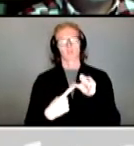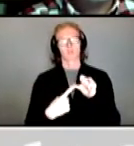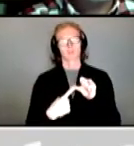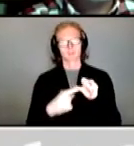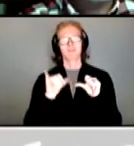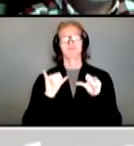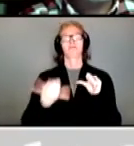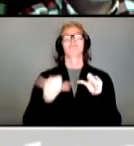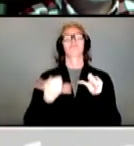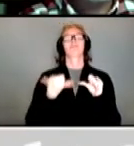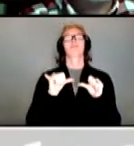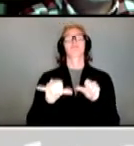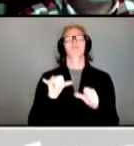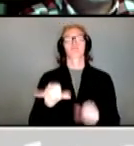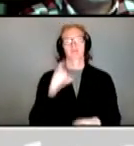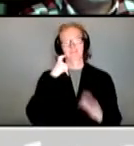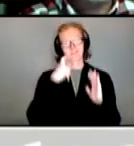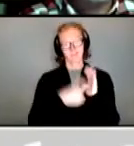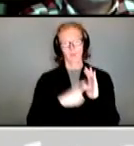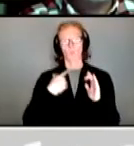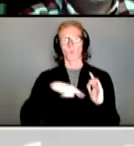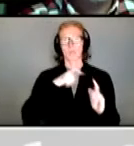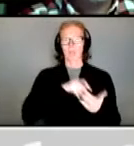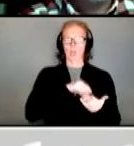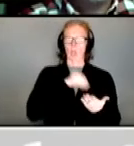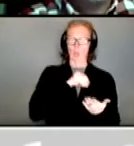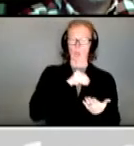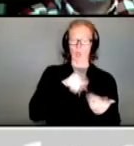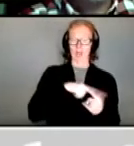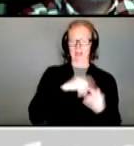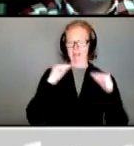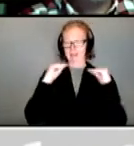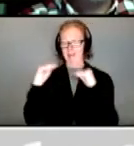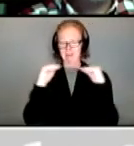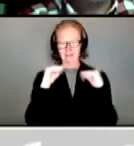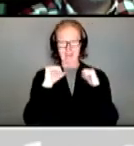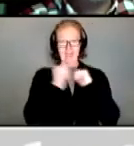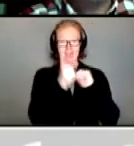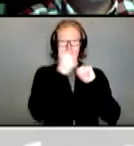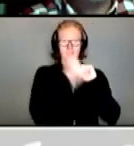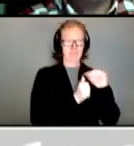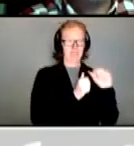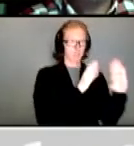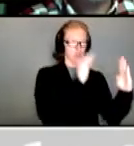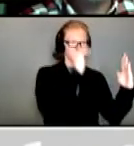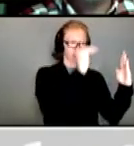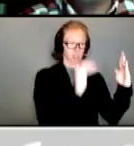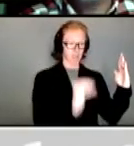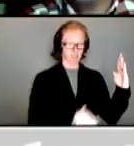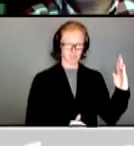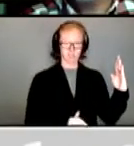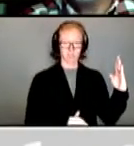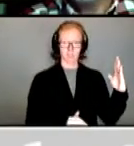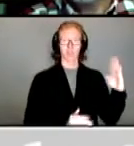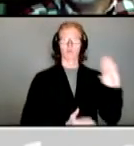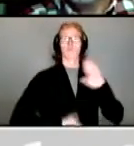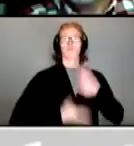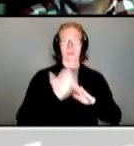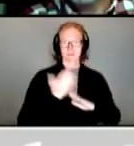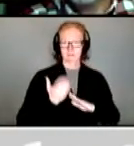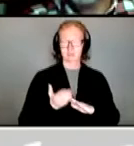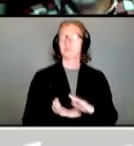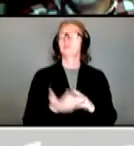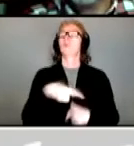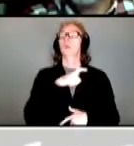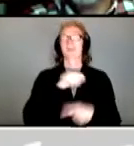to learn and educate ourselves how the directives process operates. So we have that to work